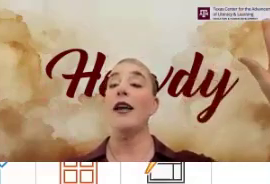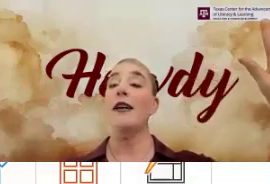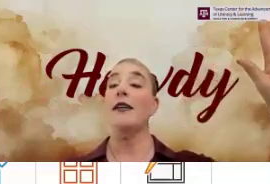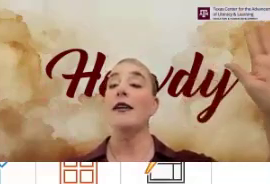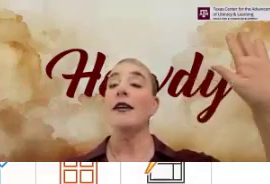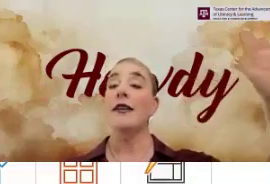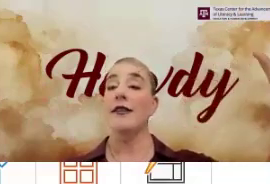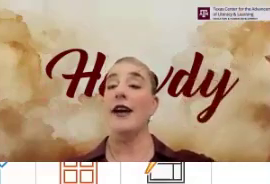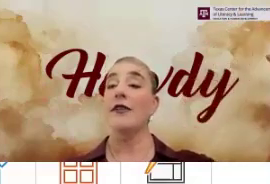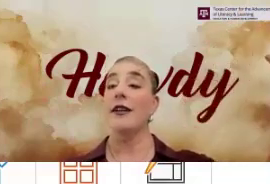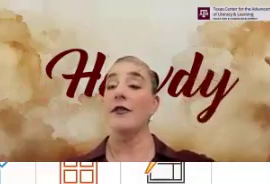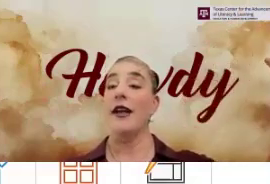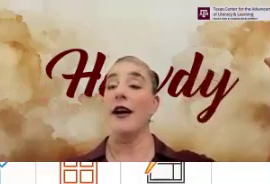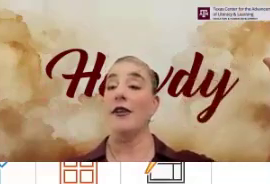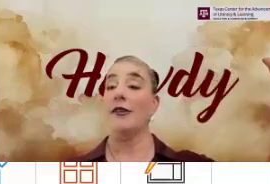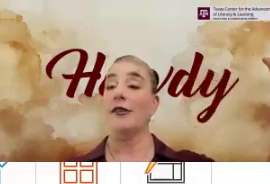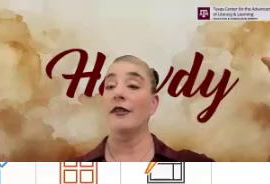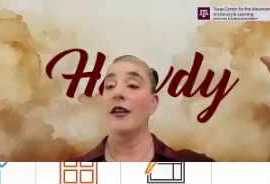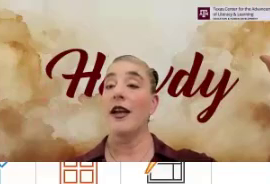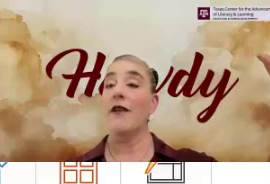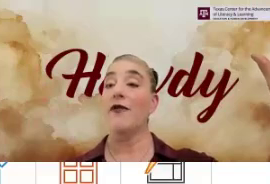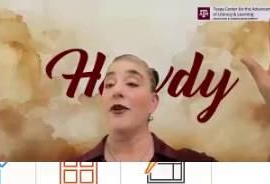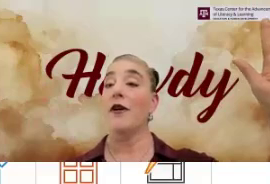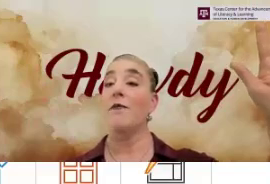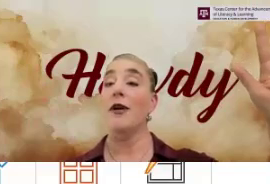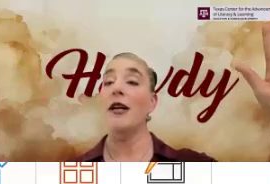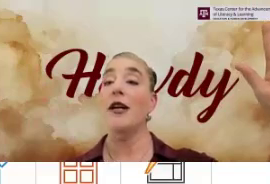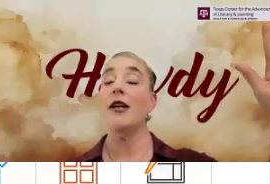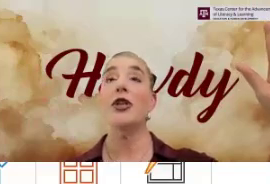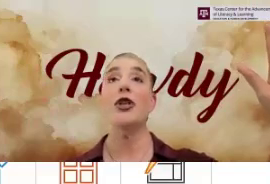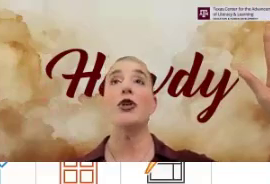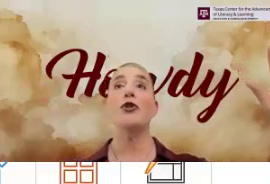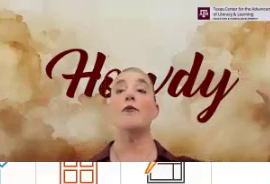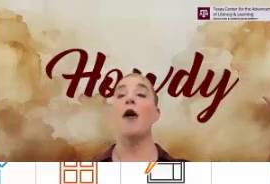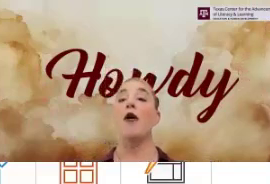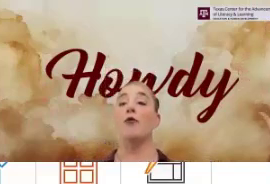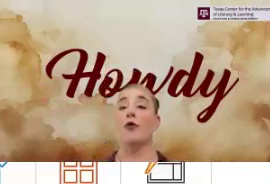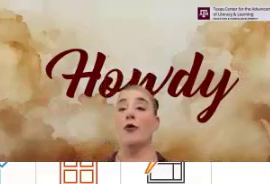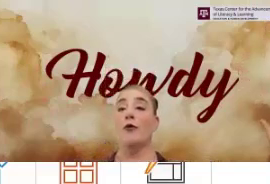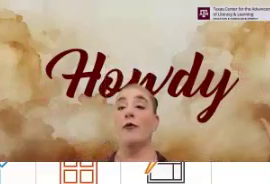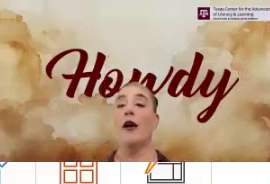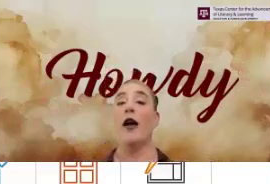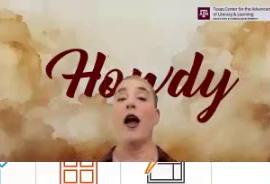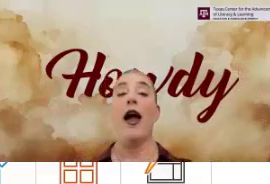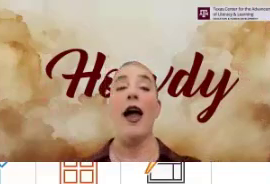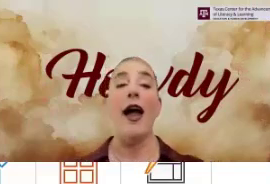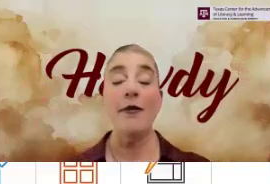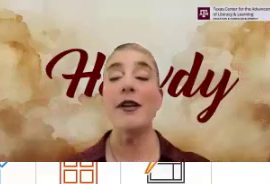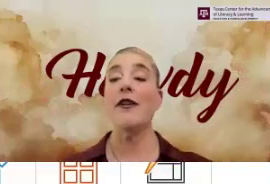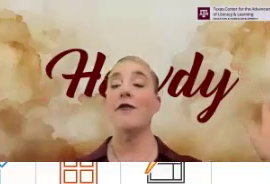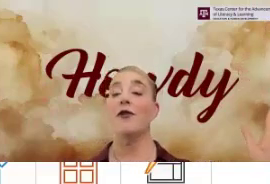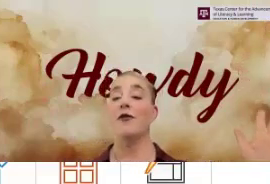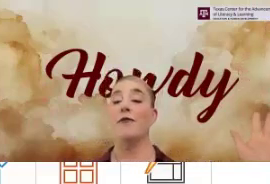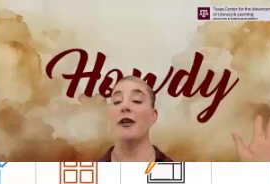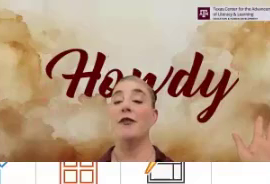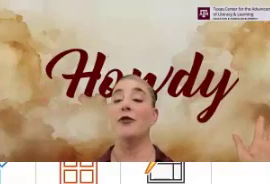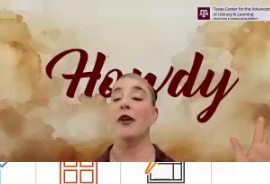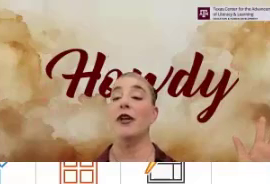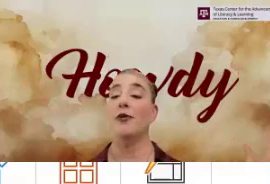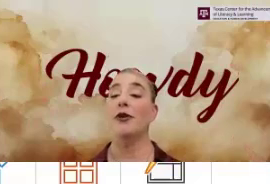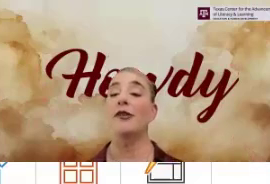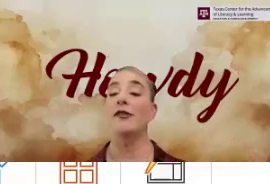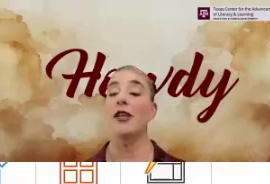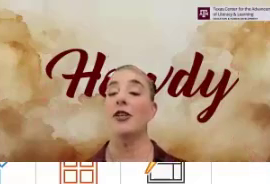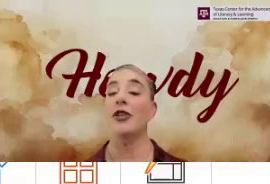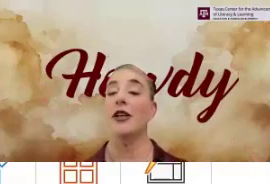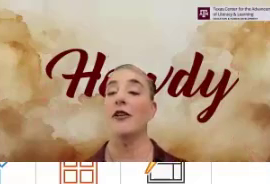of the Hyatt in downtown Dallas. If you're in a big, huge ballroom, How many of you been to